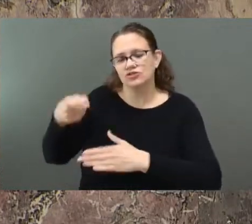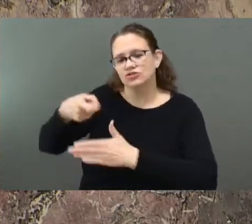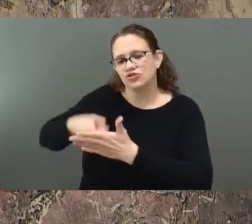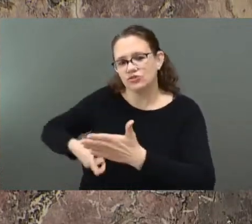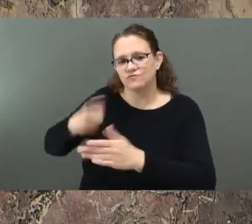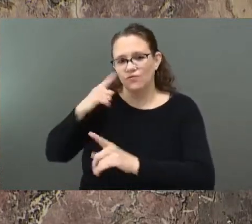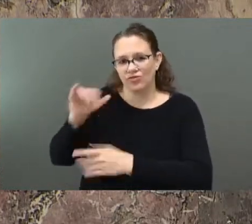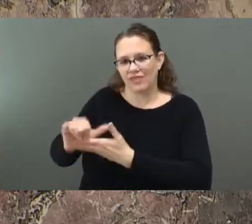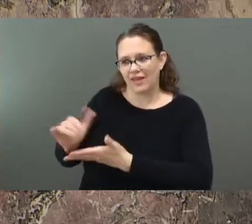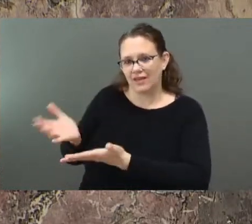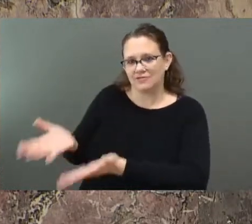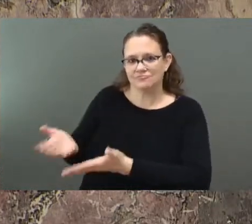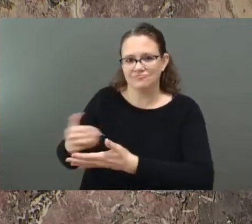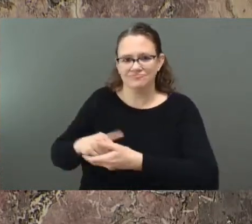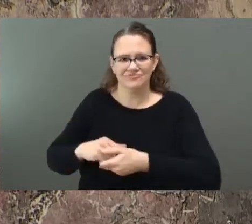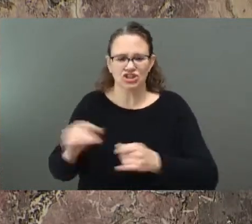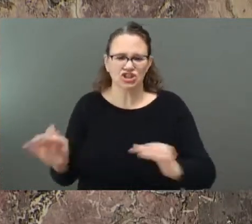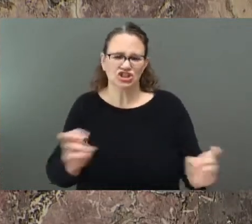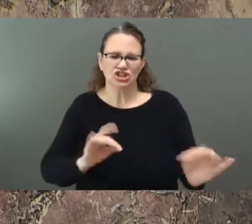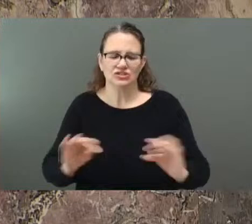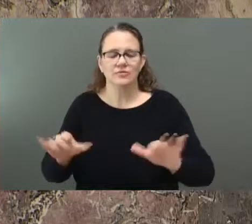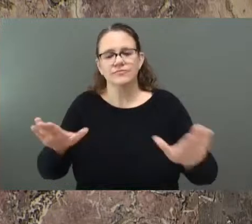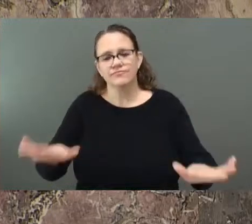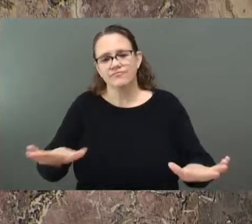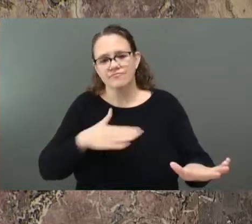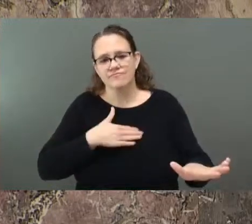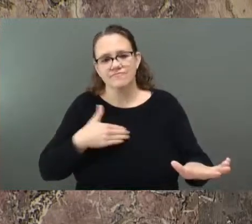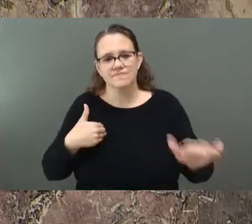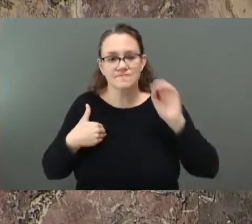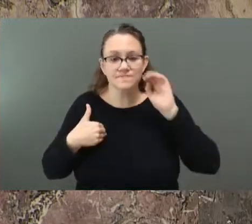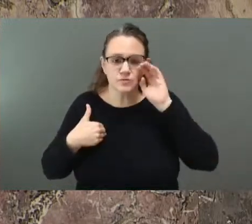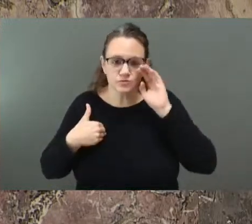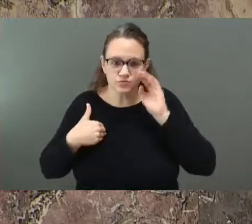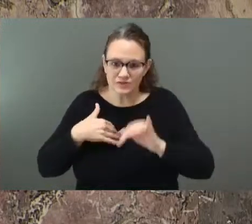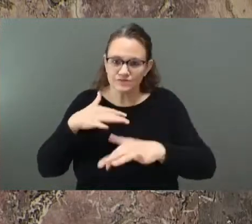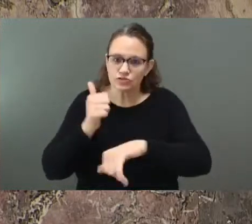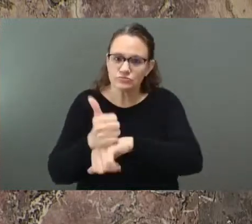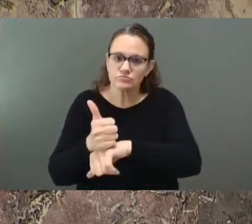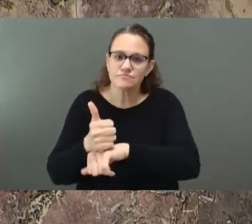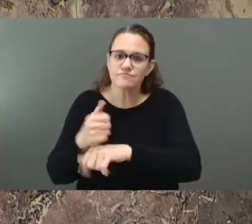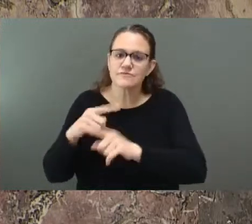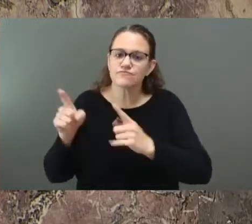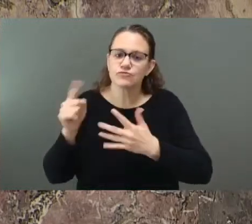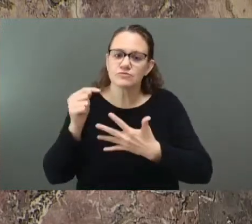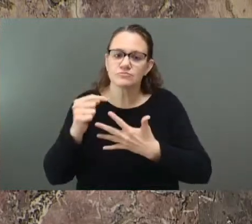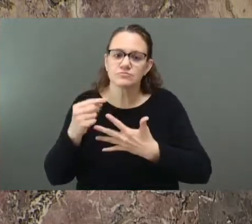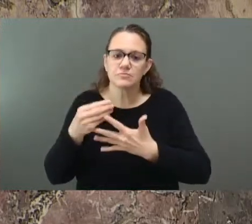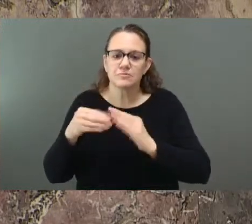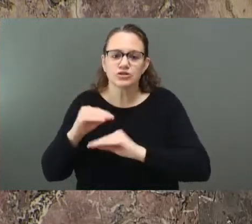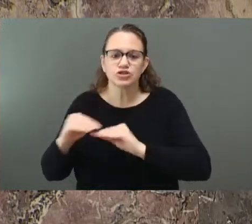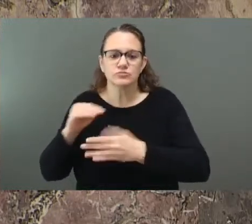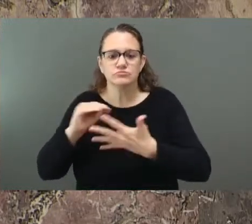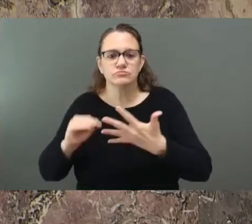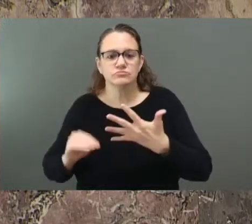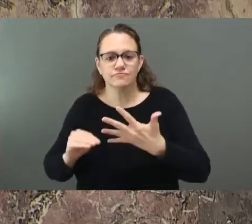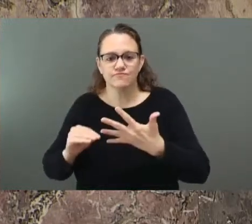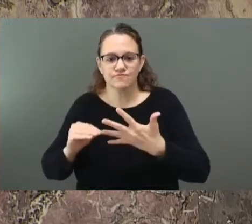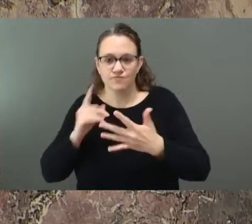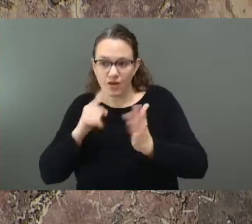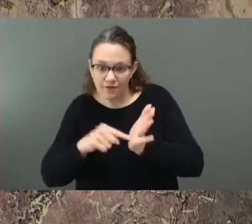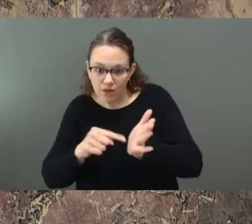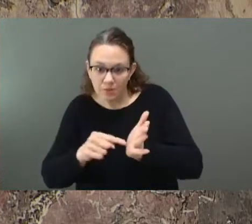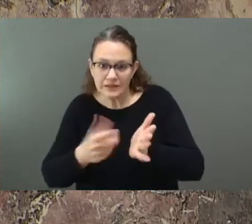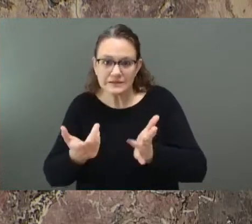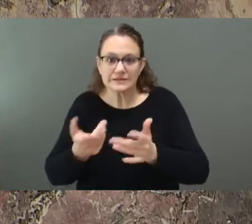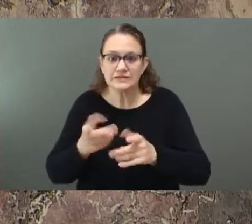a range of measures to support affordability, including 100% of the carbon tax increase going to low